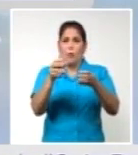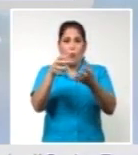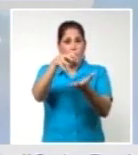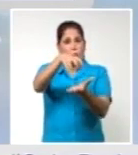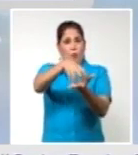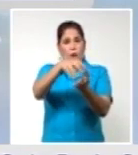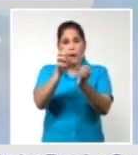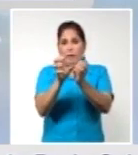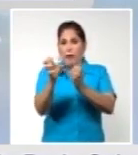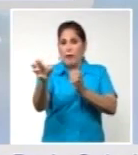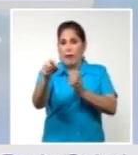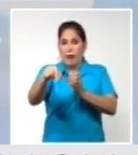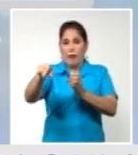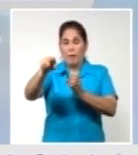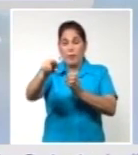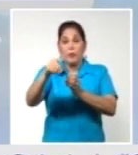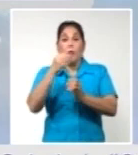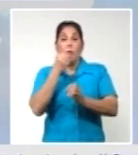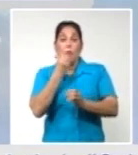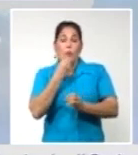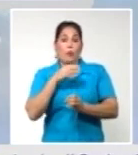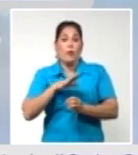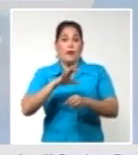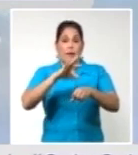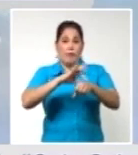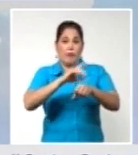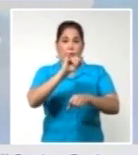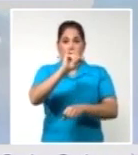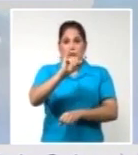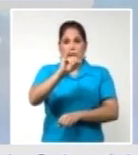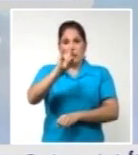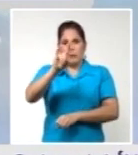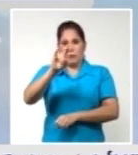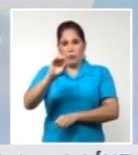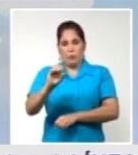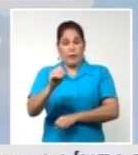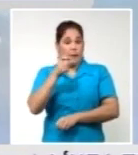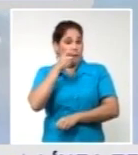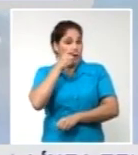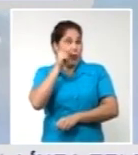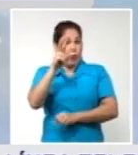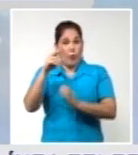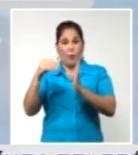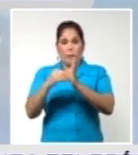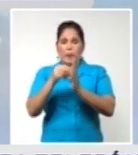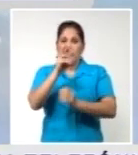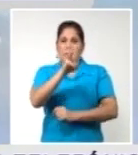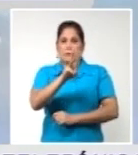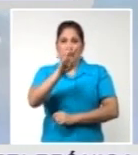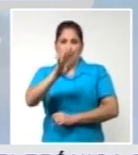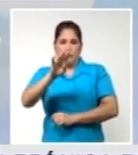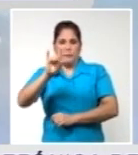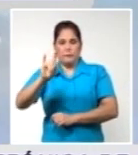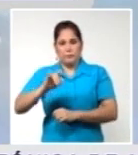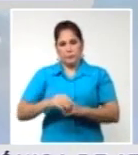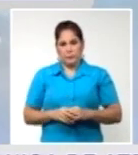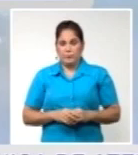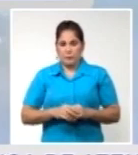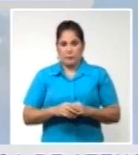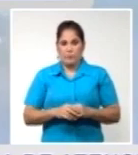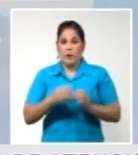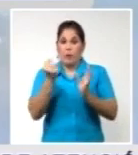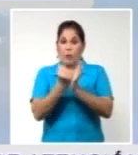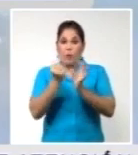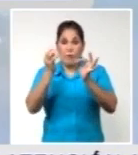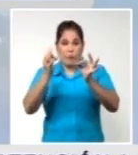2,349 are under observation. There are 690 suspected cases and 450